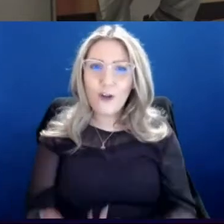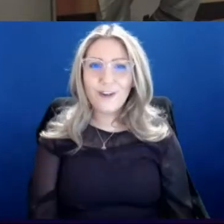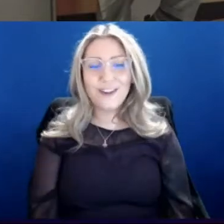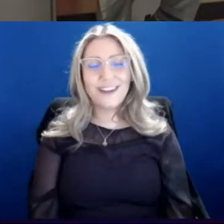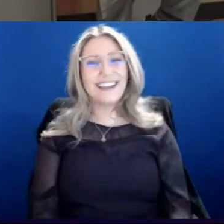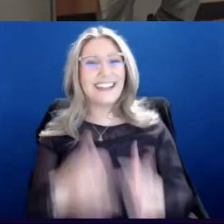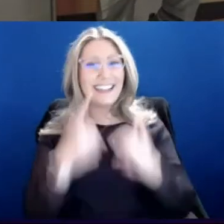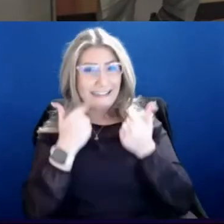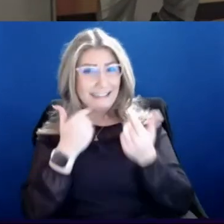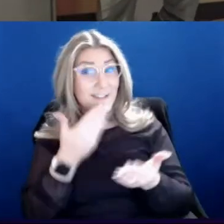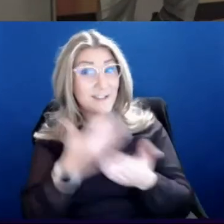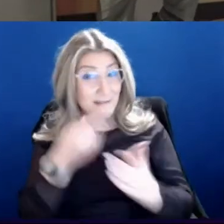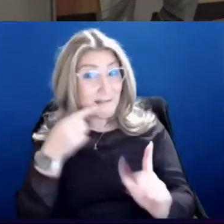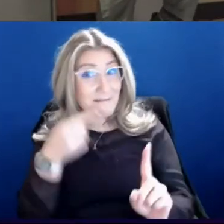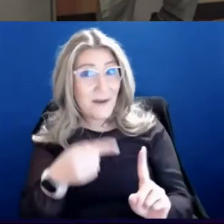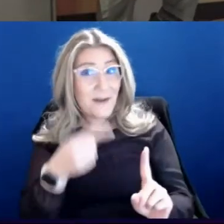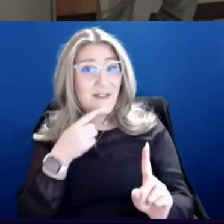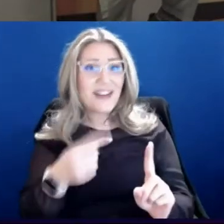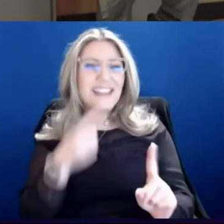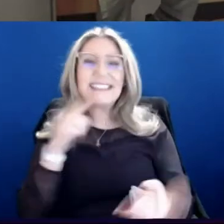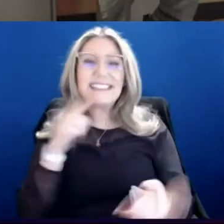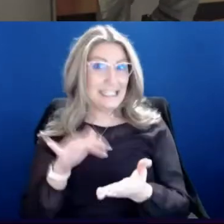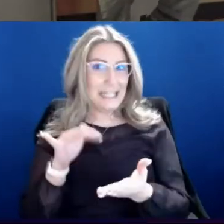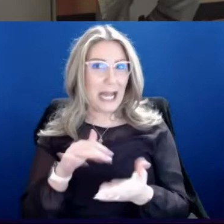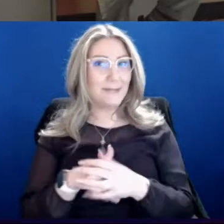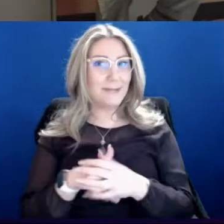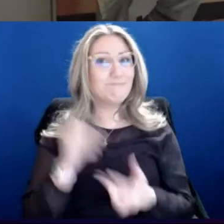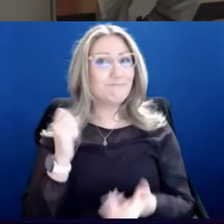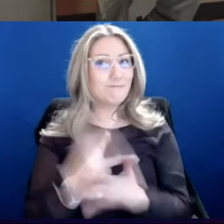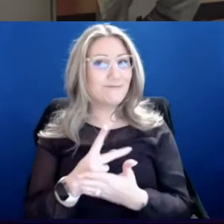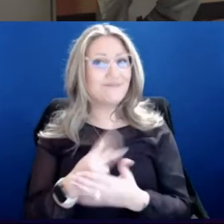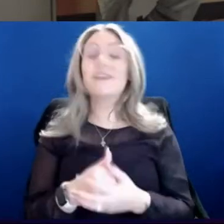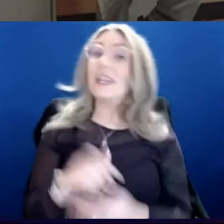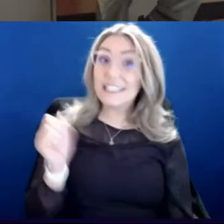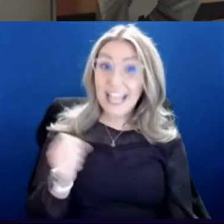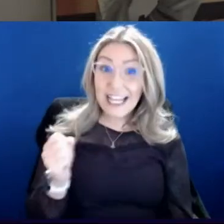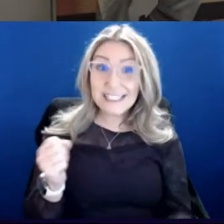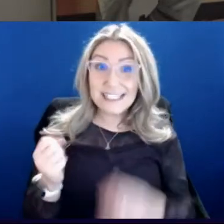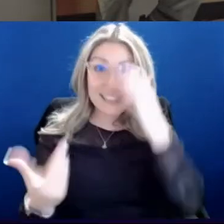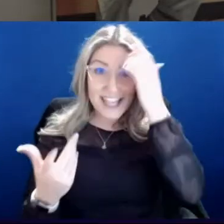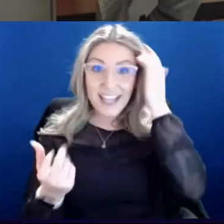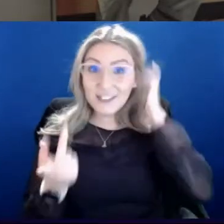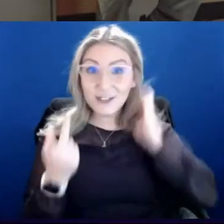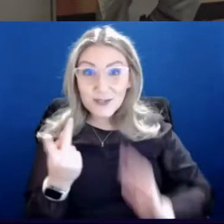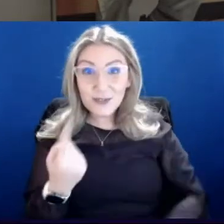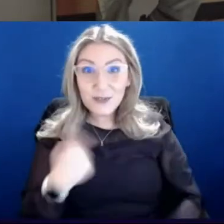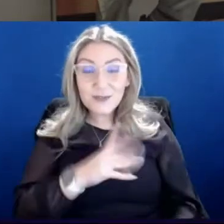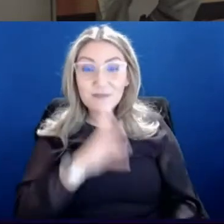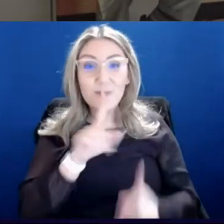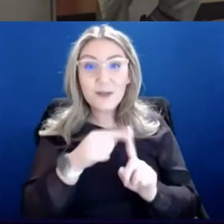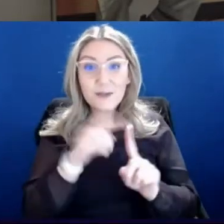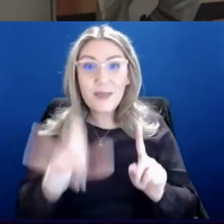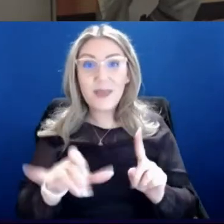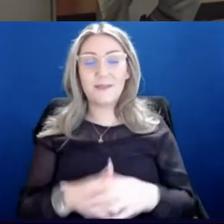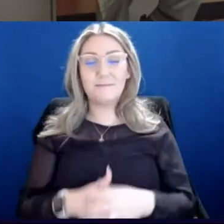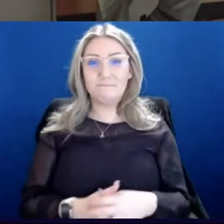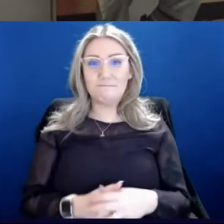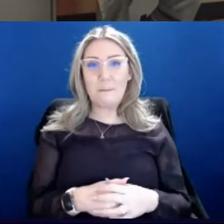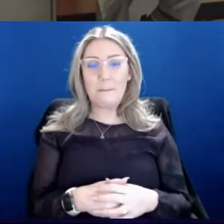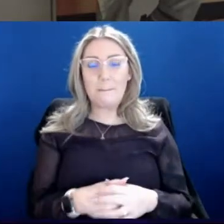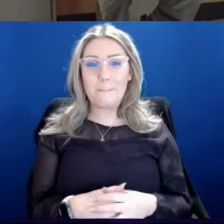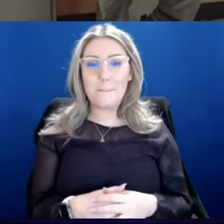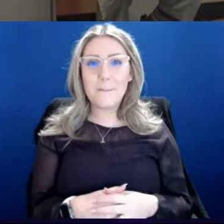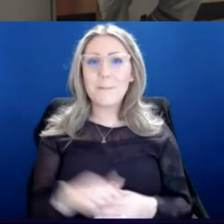point. It's been studied. Yes. Well, you and I have talked about that as well. I have a question